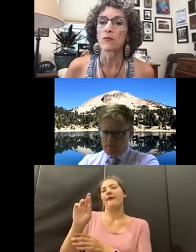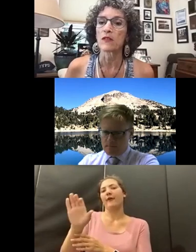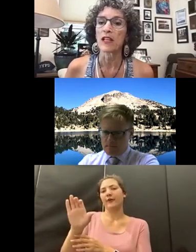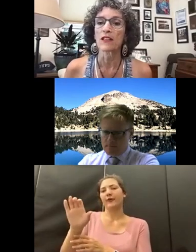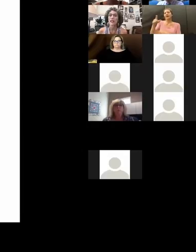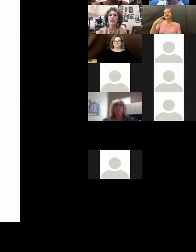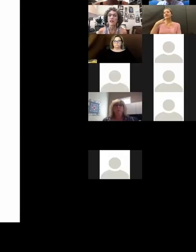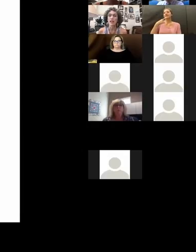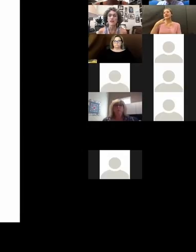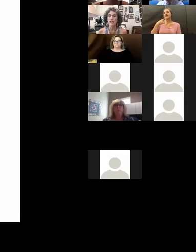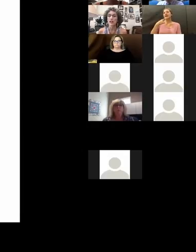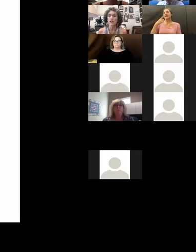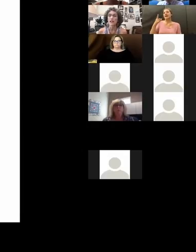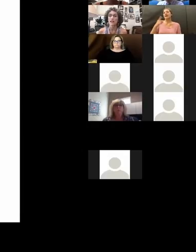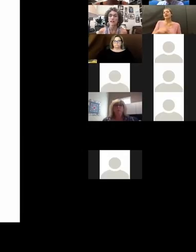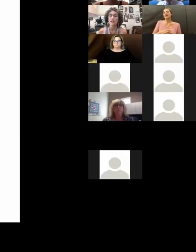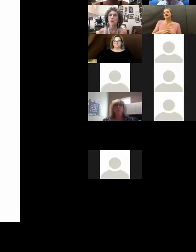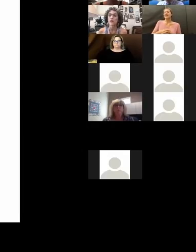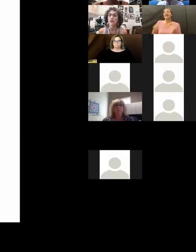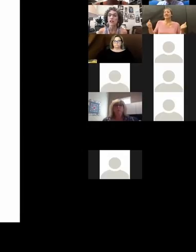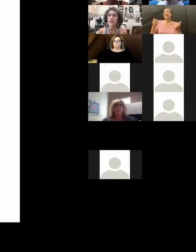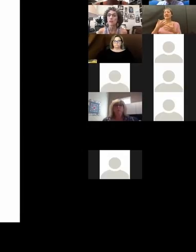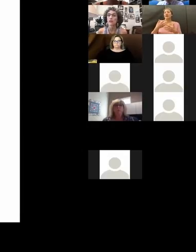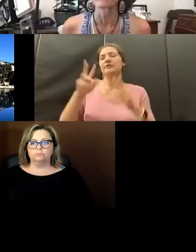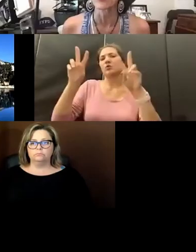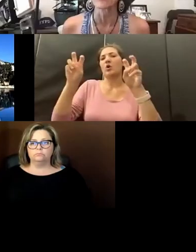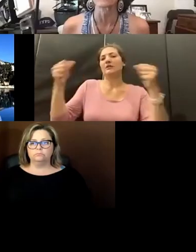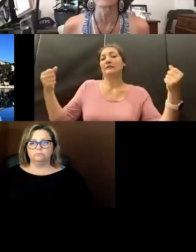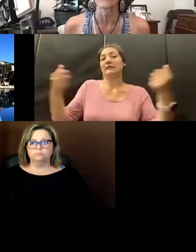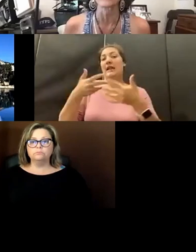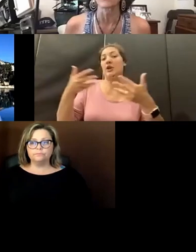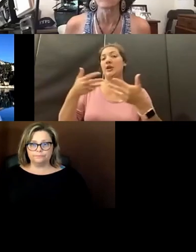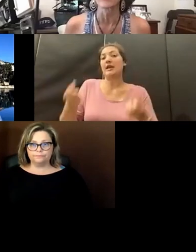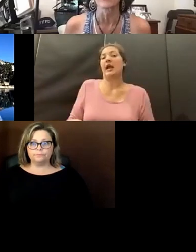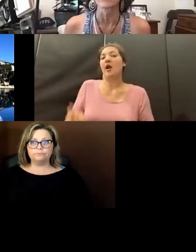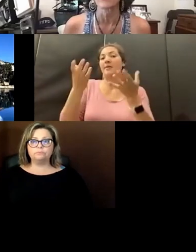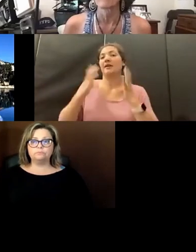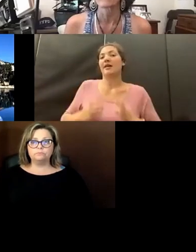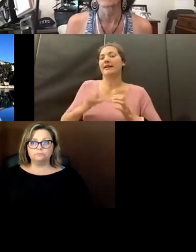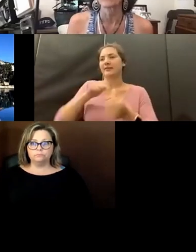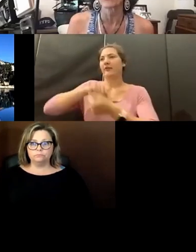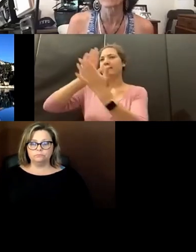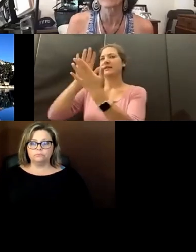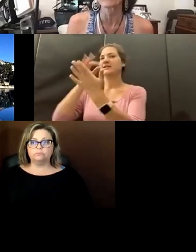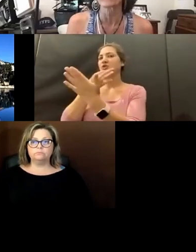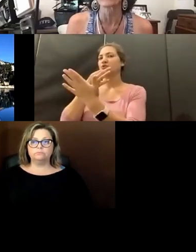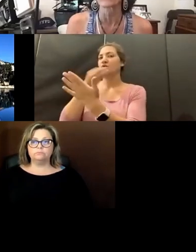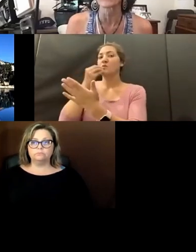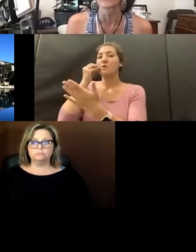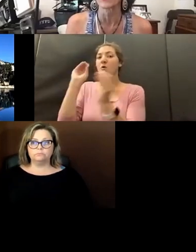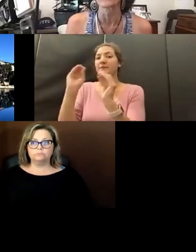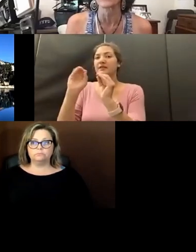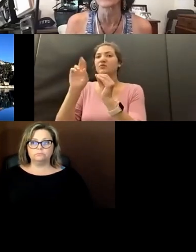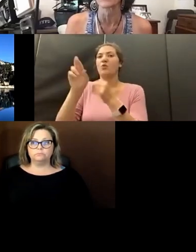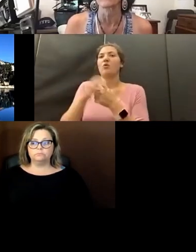ARC of Butte County, they have a scary, and this is a quote, scary number of clients who are facing homelessness or who are crucial to address